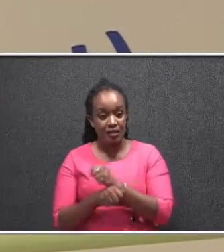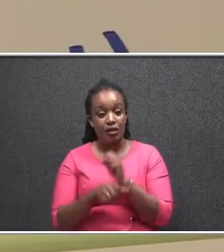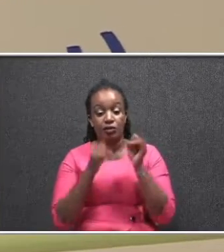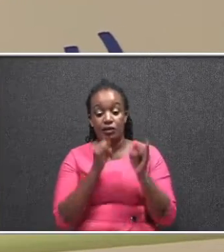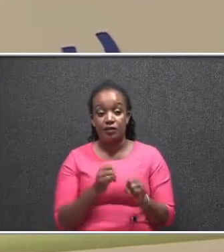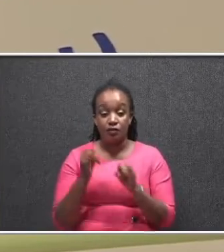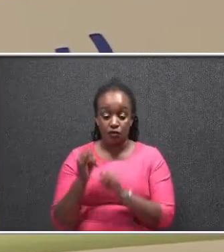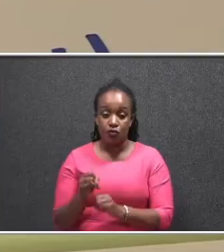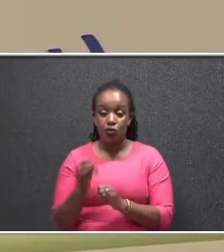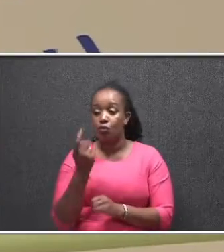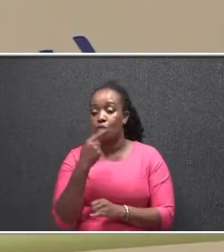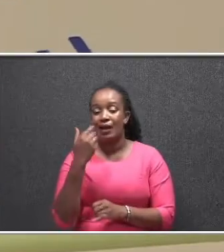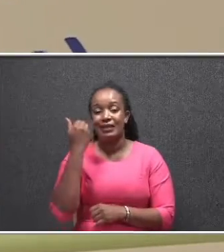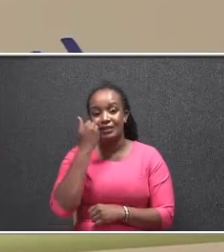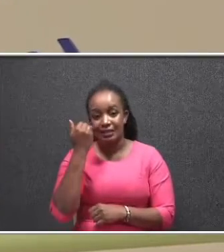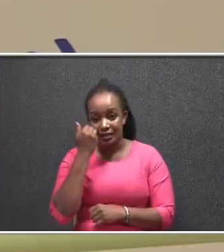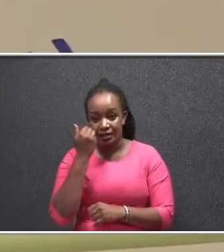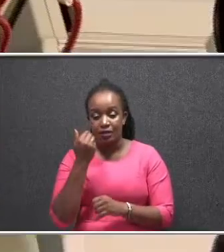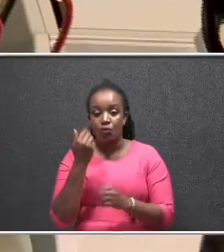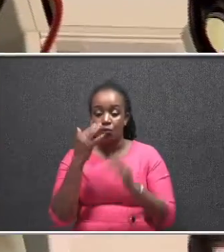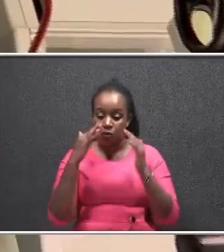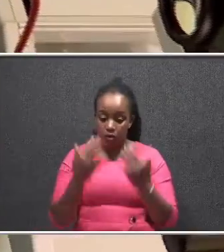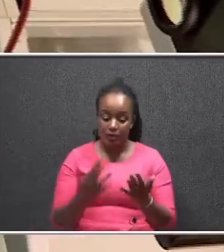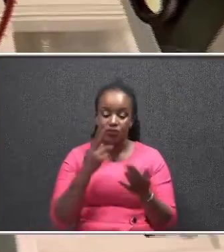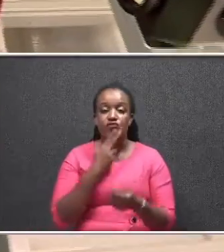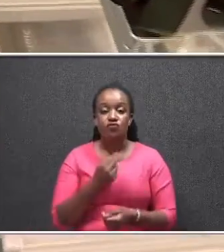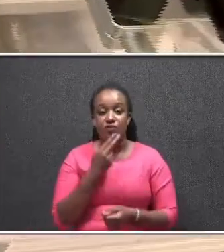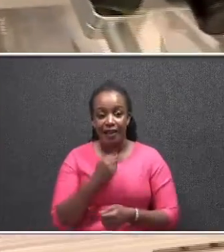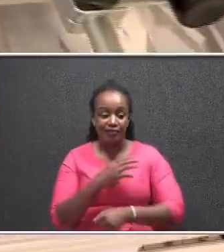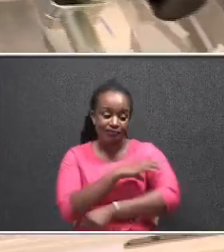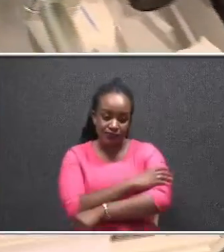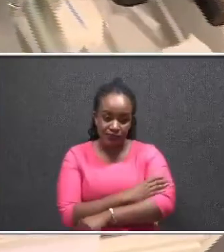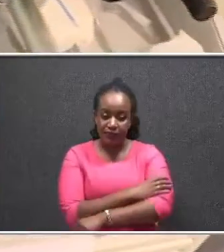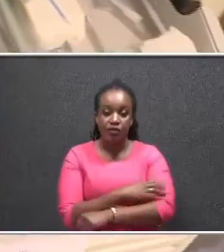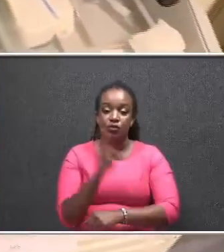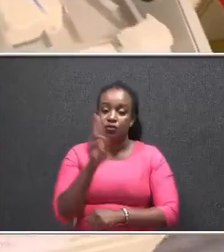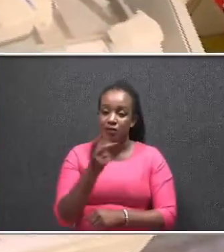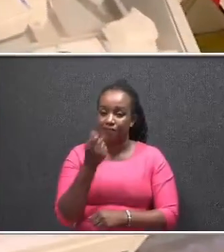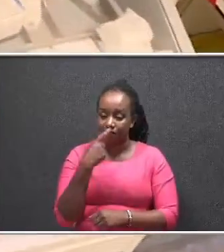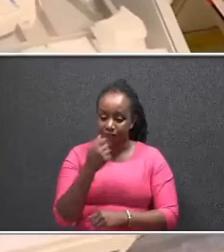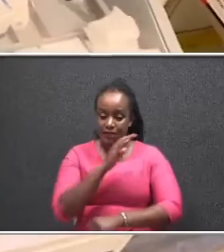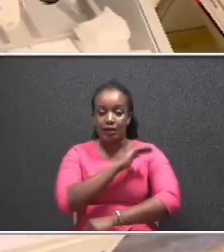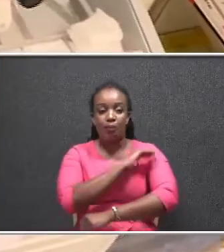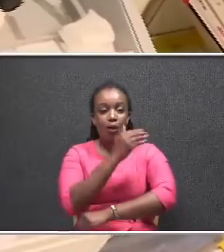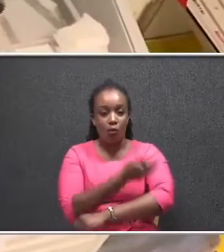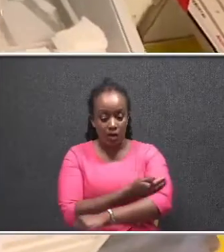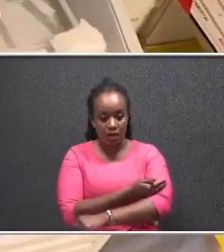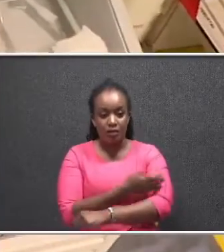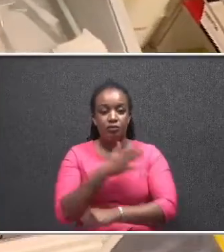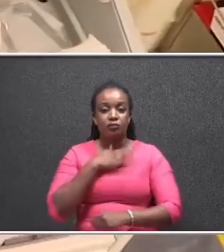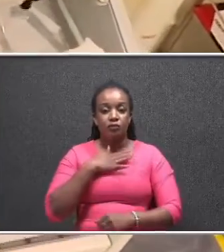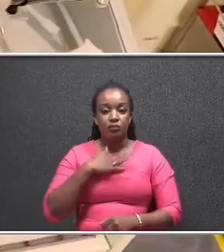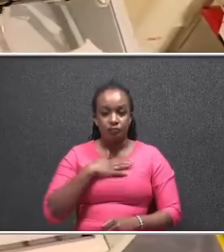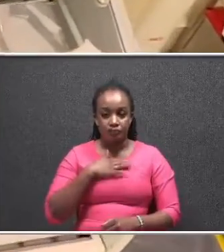with underlying conditions such as diabetes, those receiving steroids, renal transplant, immunosuppressive treatment